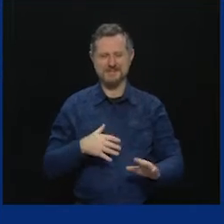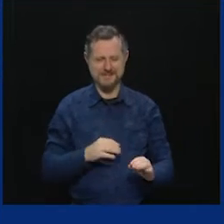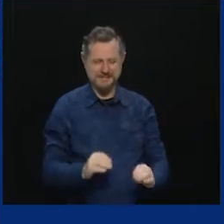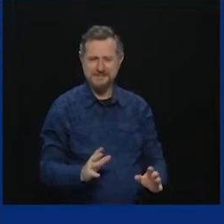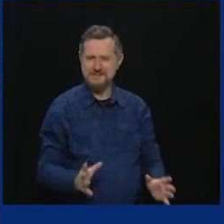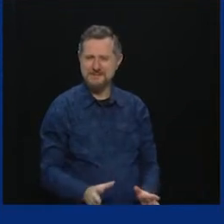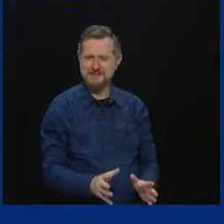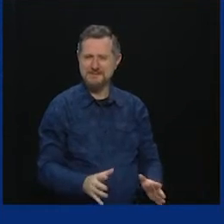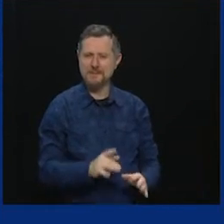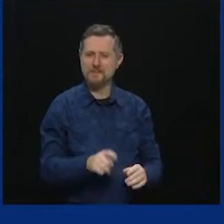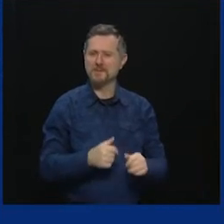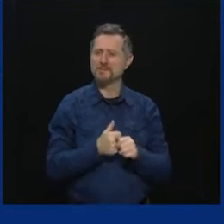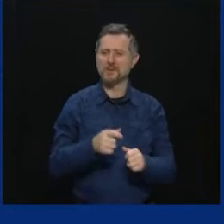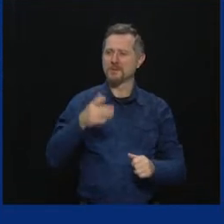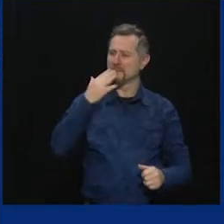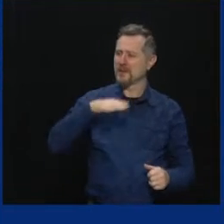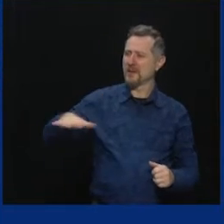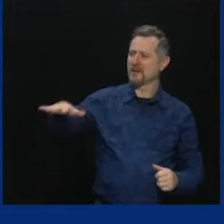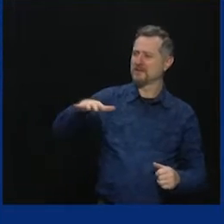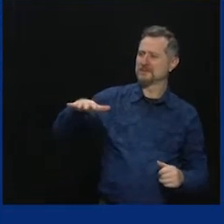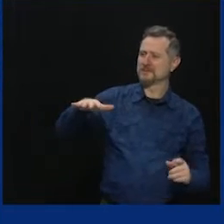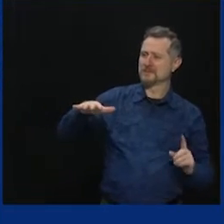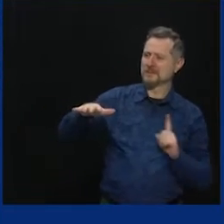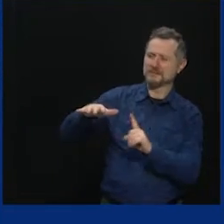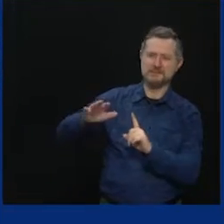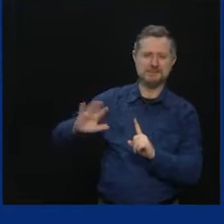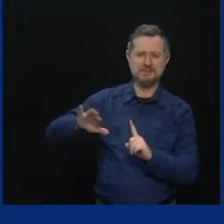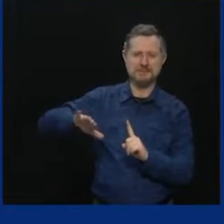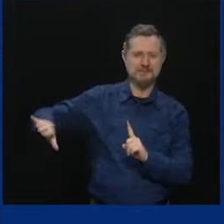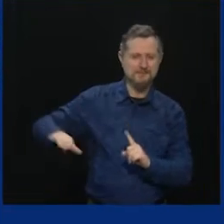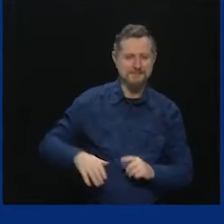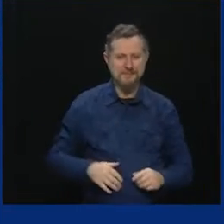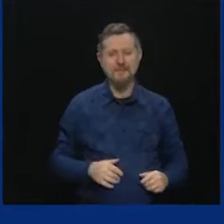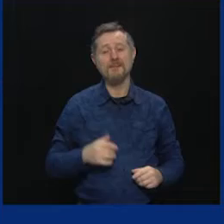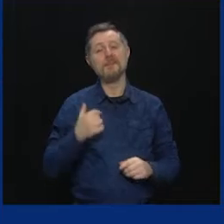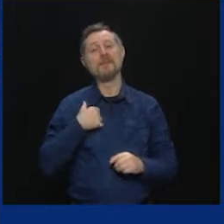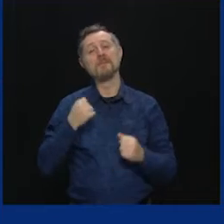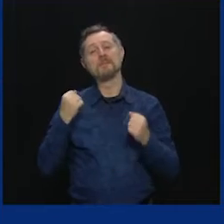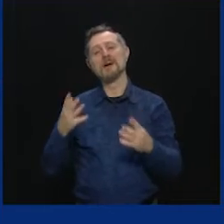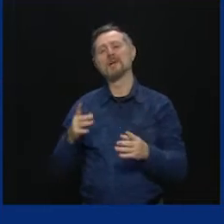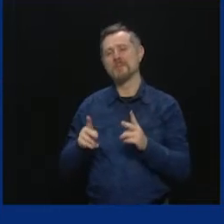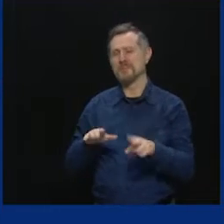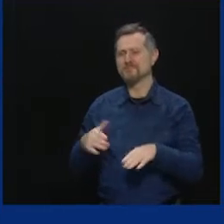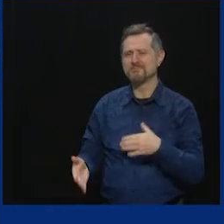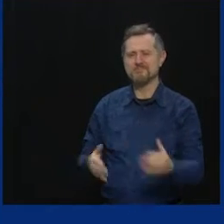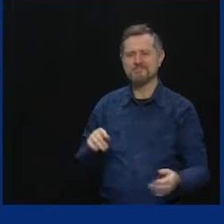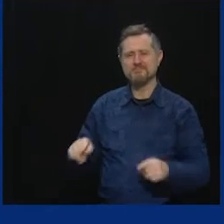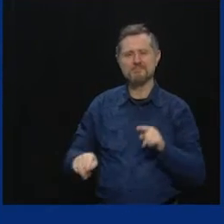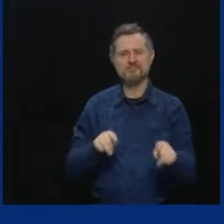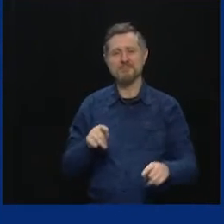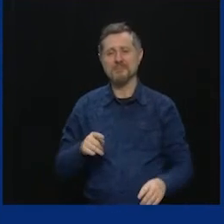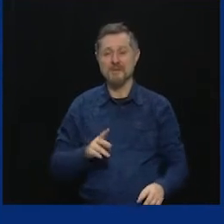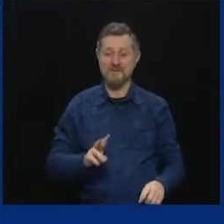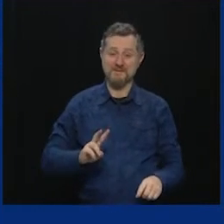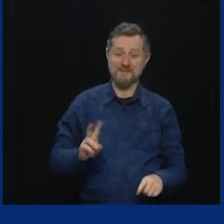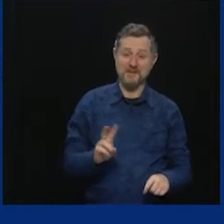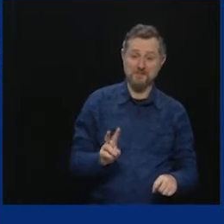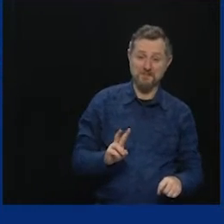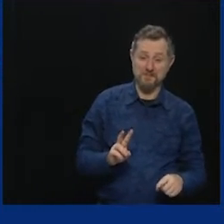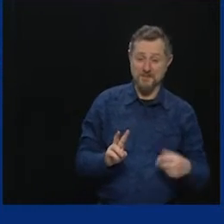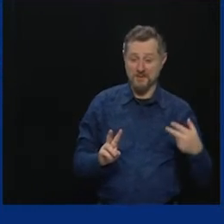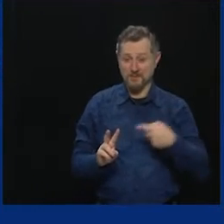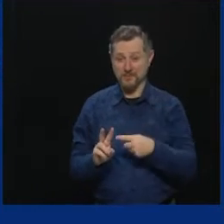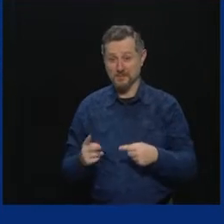violence which has consumed so many lives? And it's not just the lives of the victims. Think about the ripple effect of gun violence